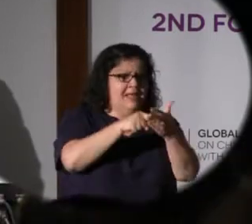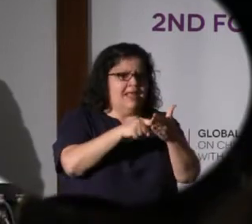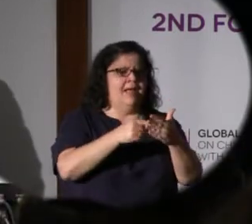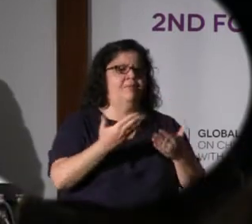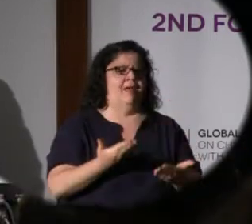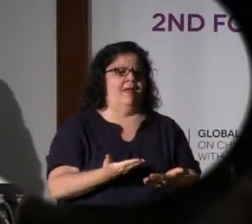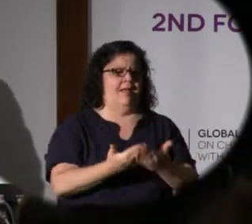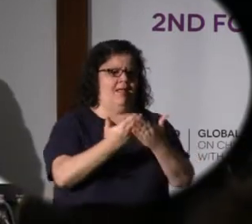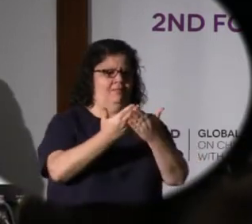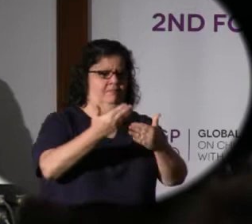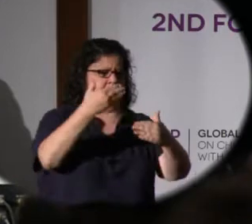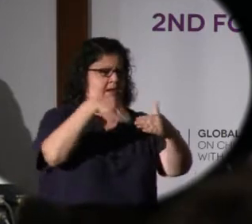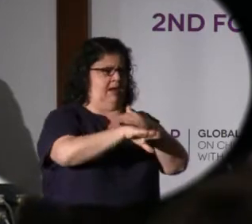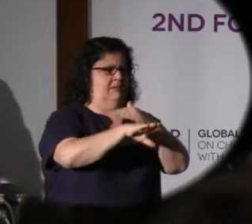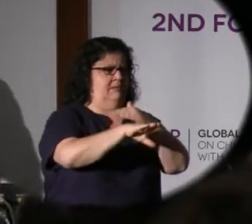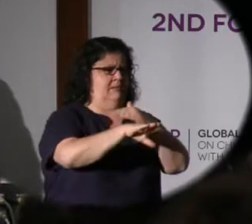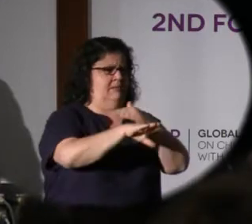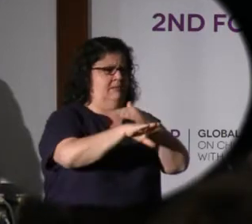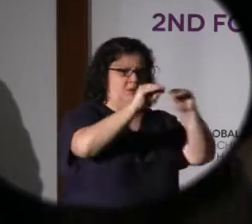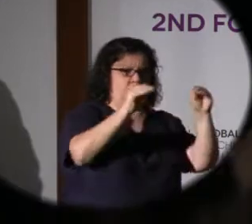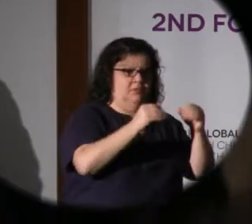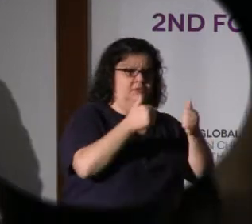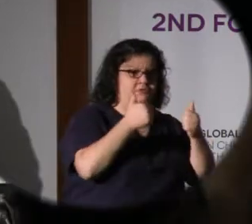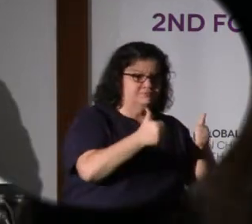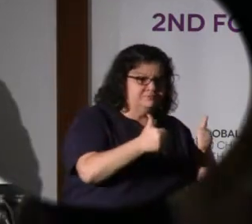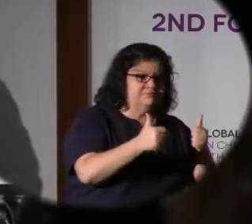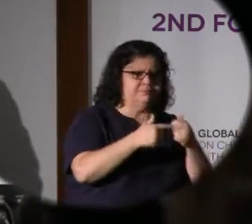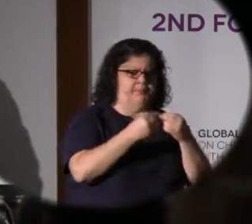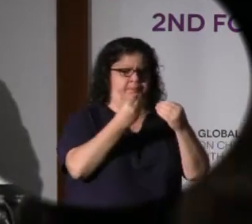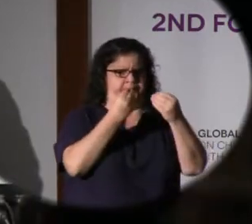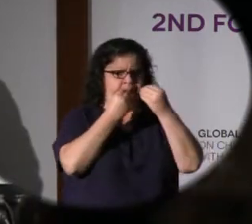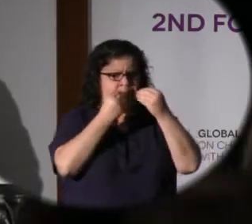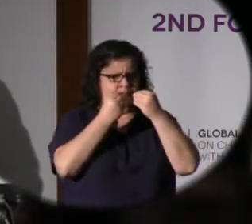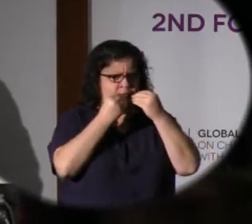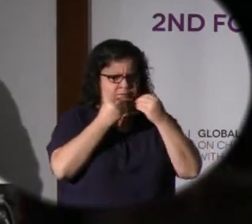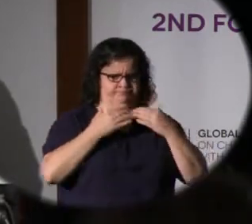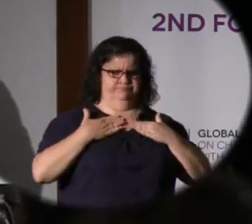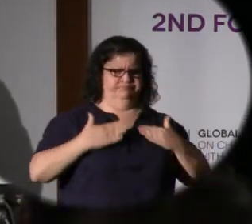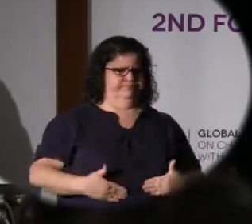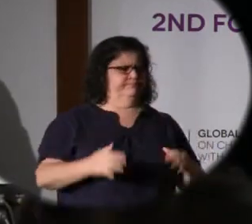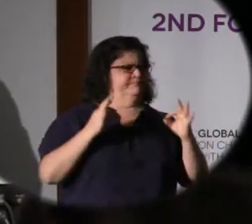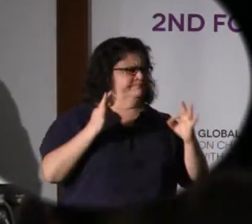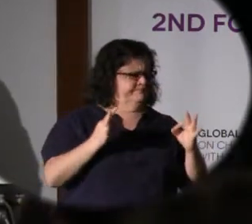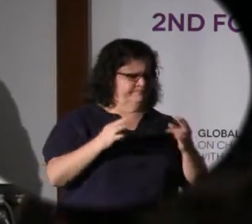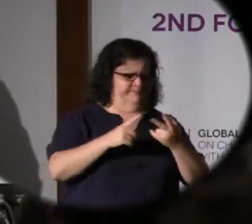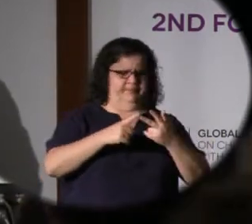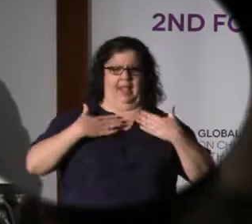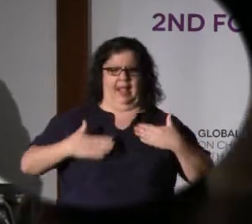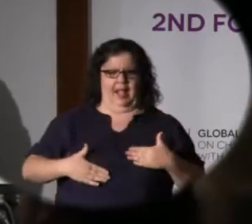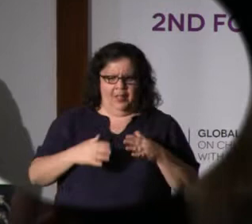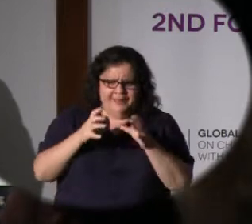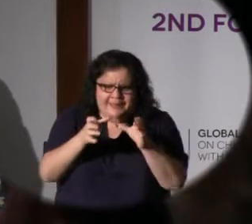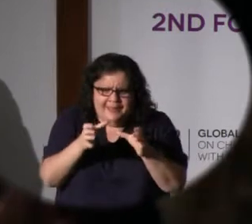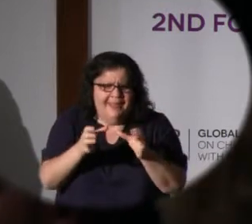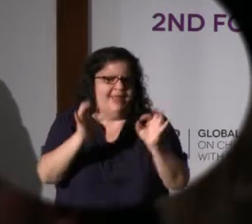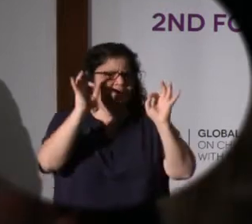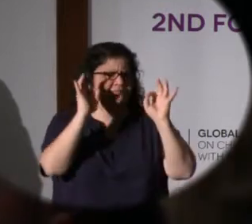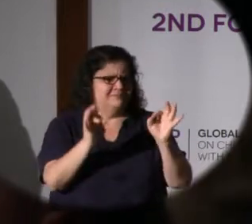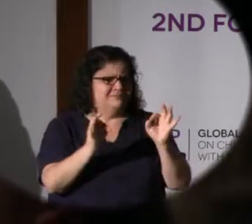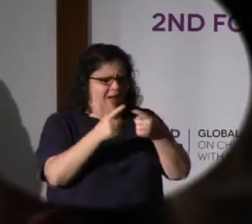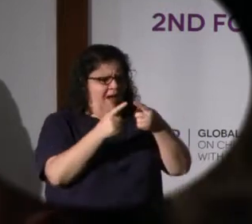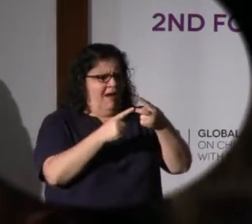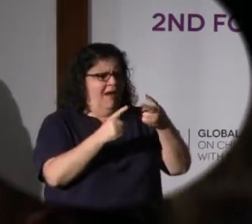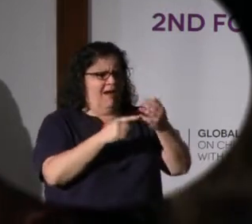for all, by designing sanitation programs and facilities that can take into account the needs of people